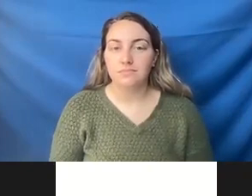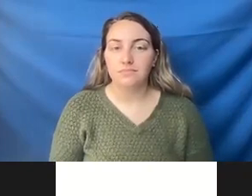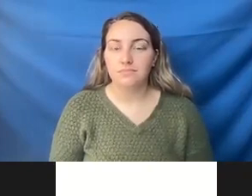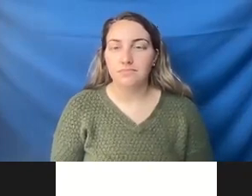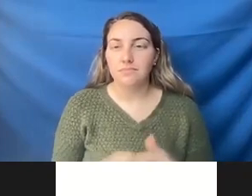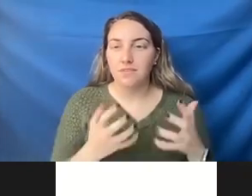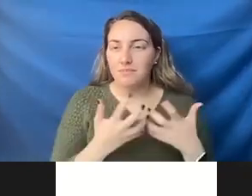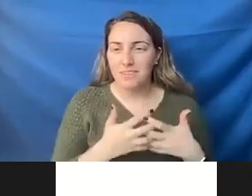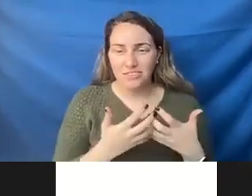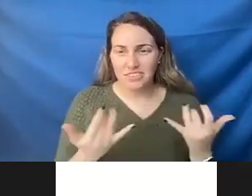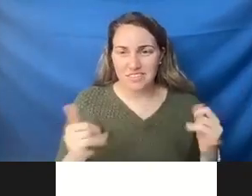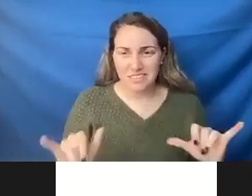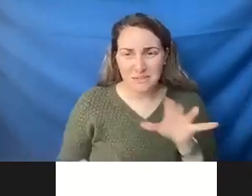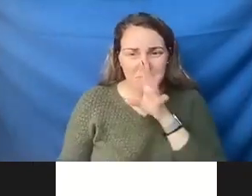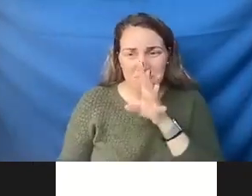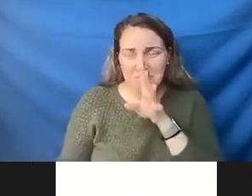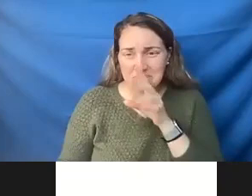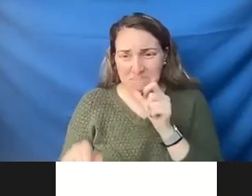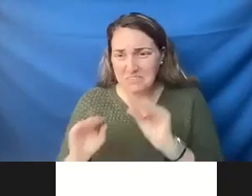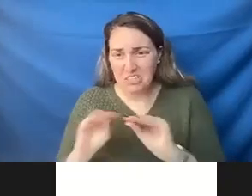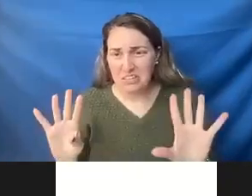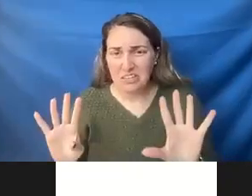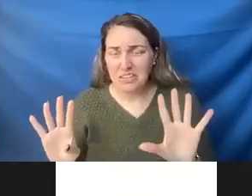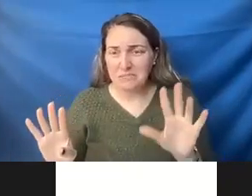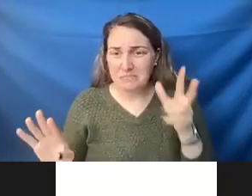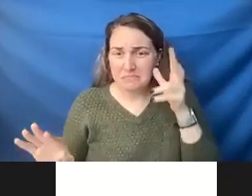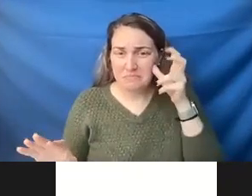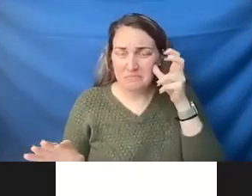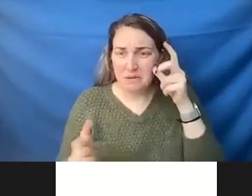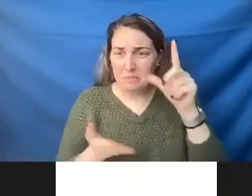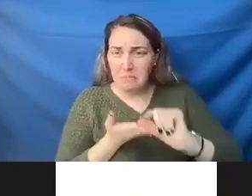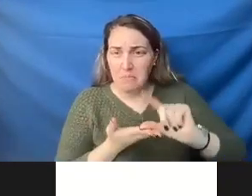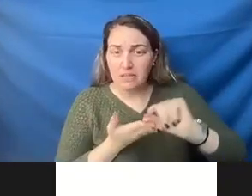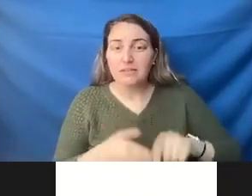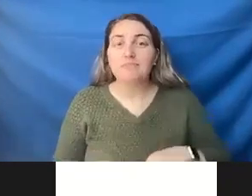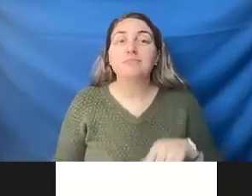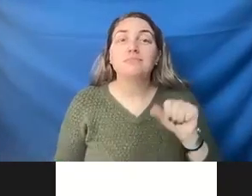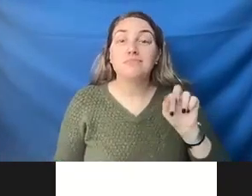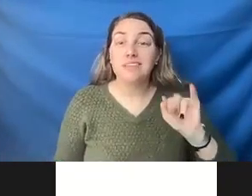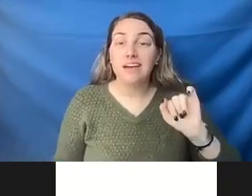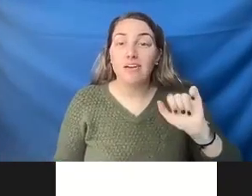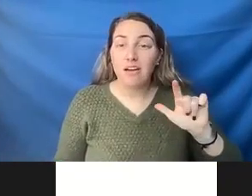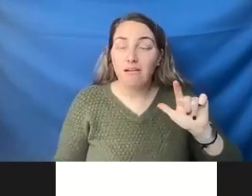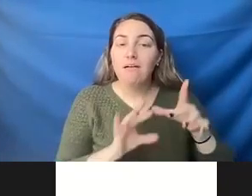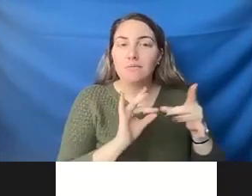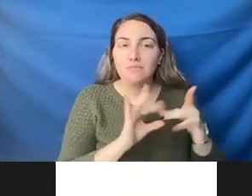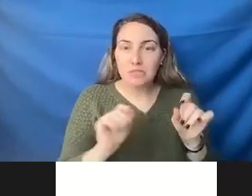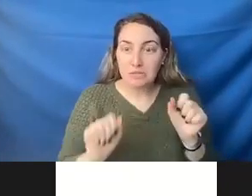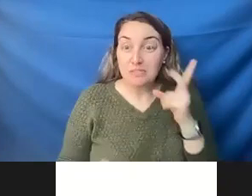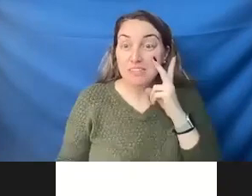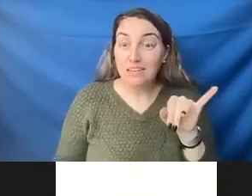Please remove your ballot and deposit it into the. You can see John Doe as the first candidate and all of the